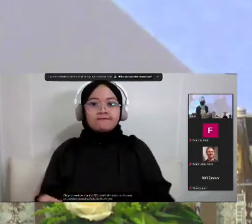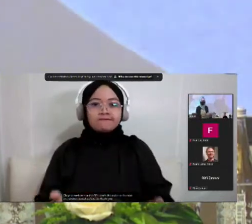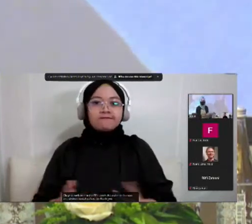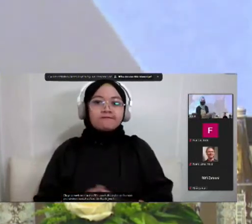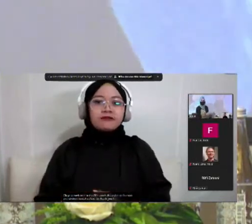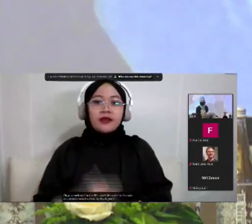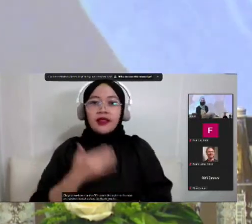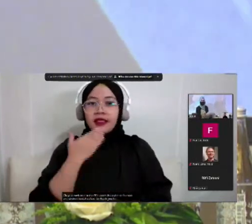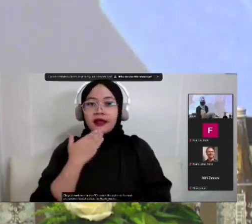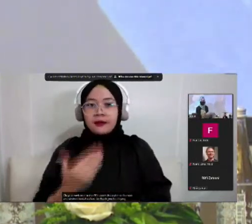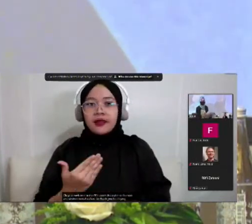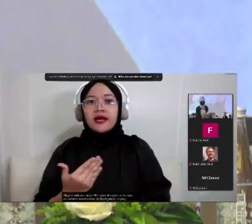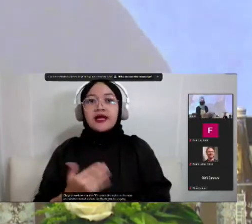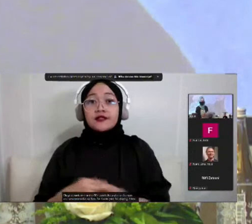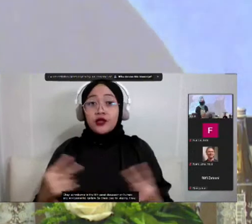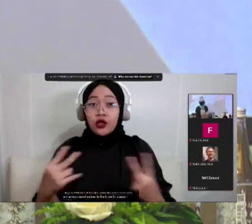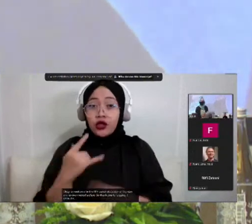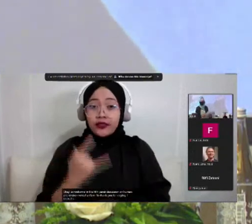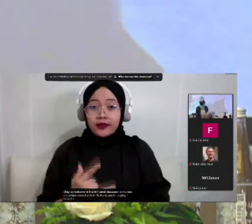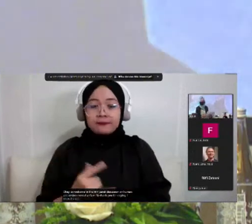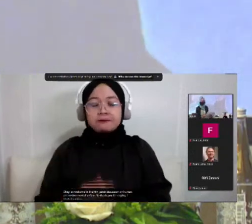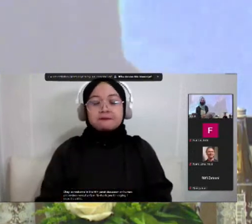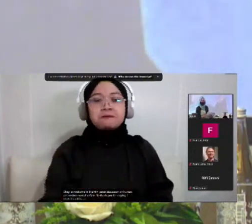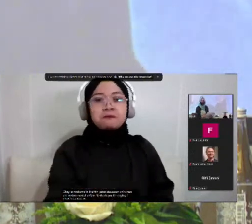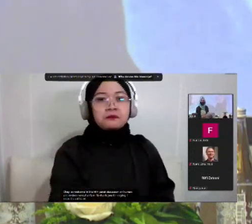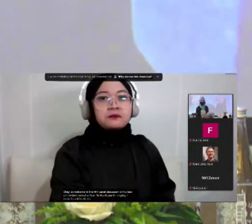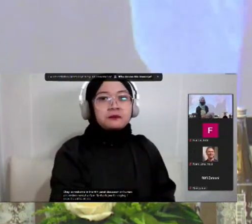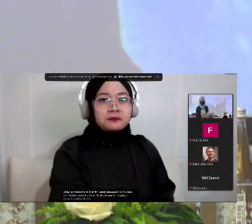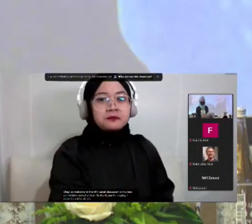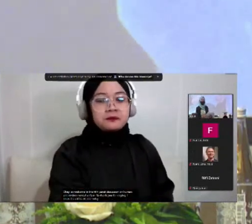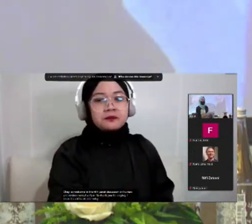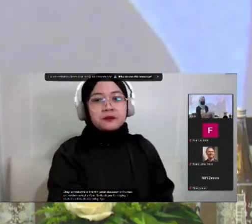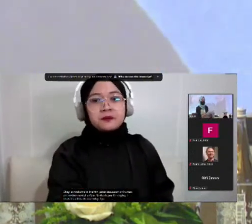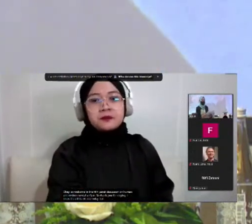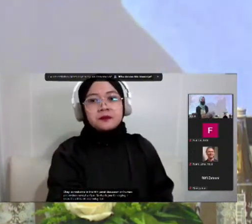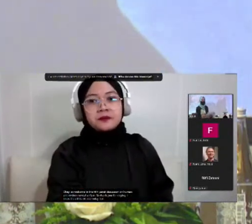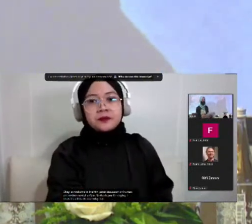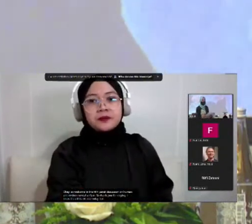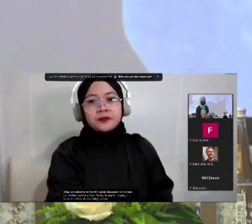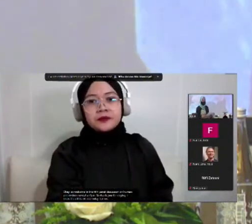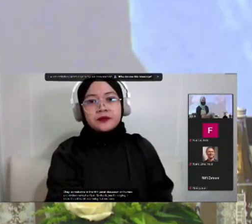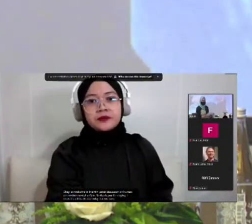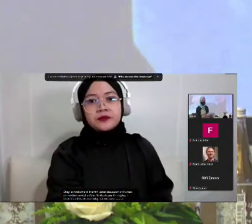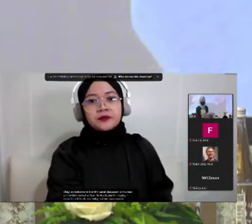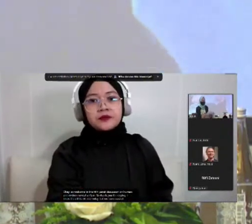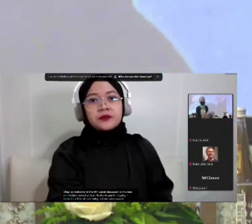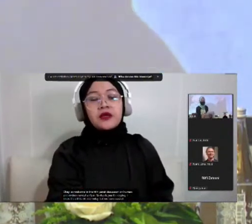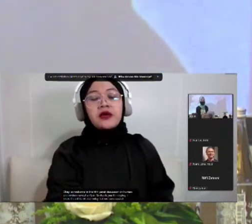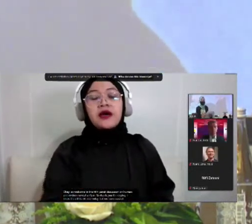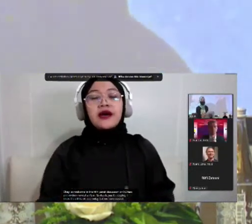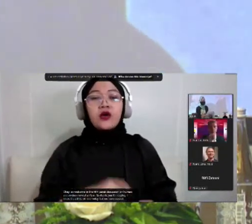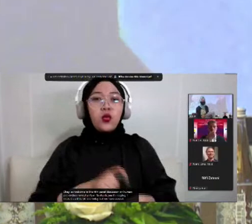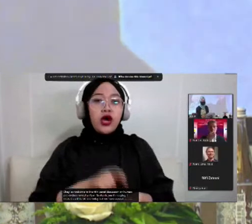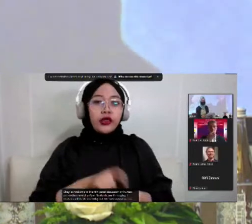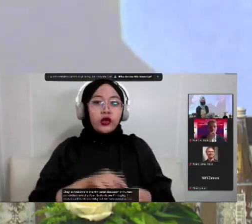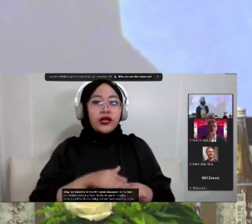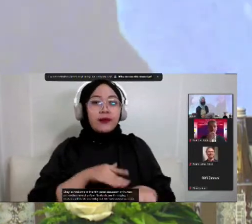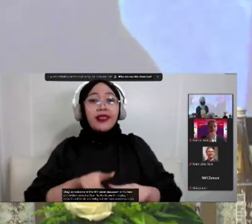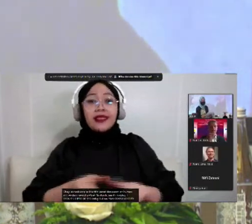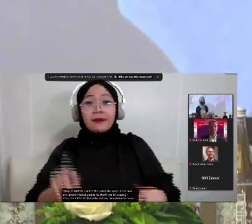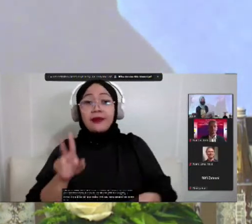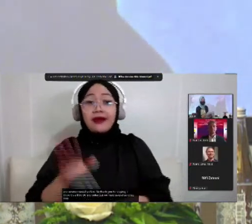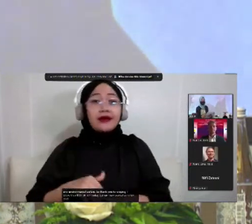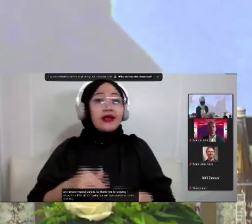for staying. I know it's a little bit late today, but we have several panelists that